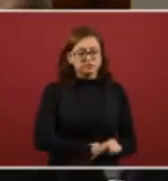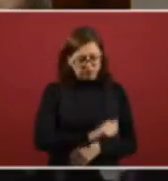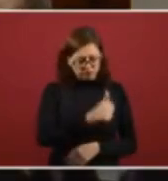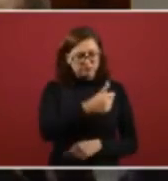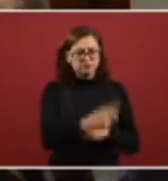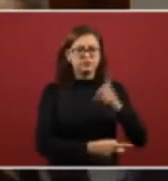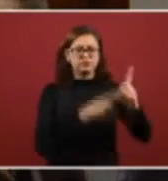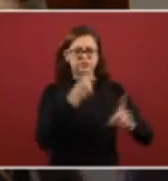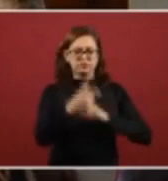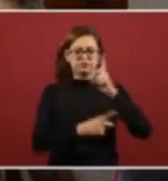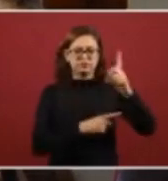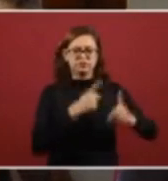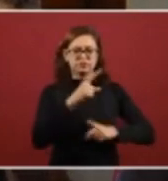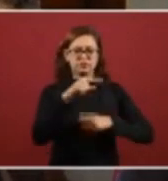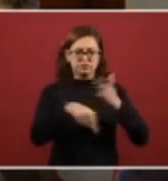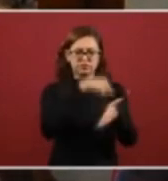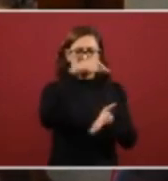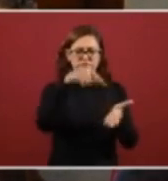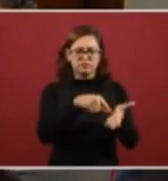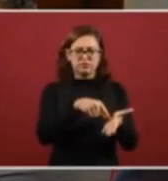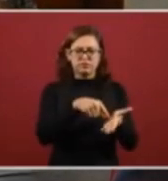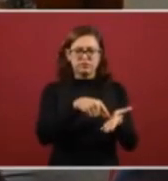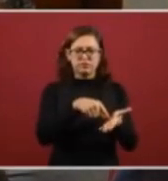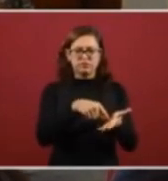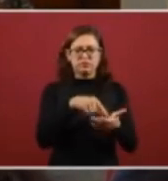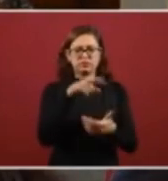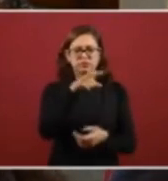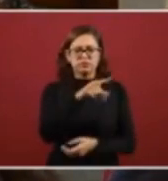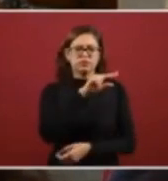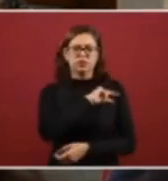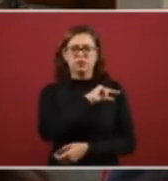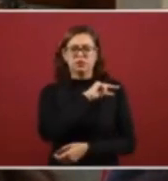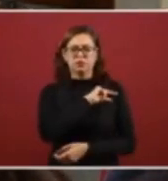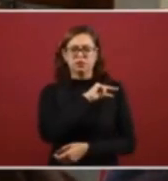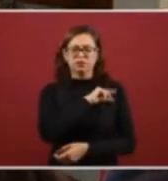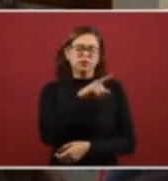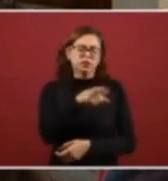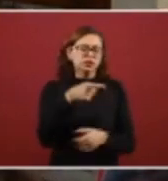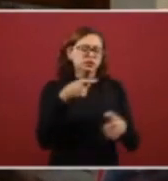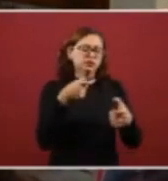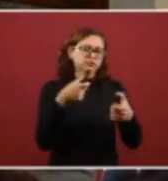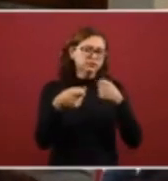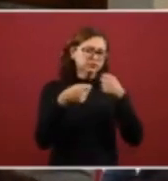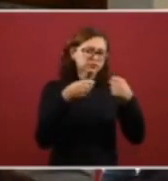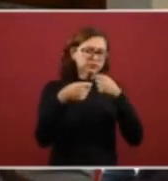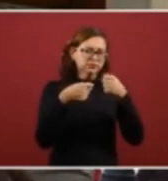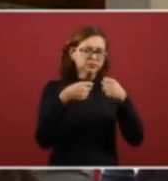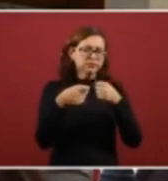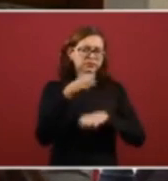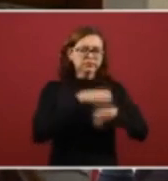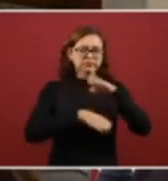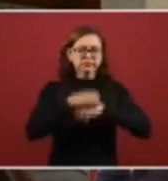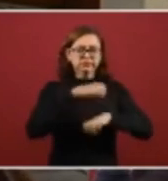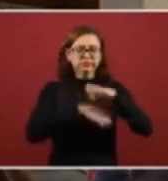there's other areas of sports for the sports media. And I want to